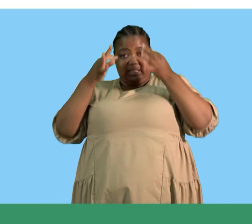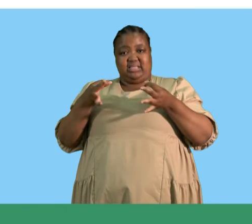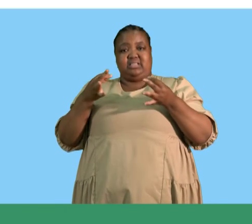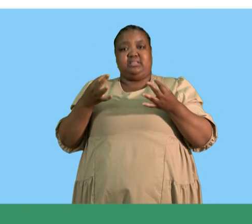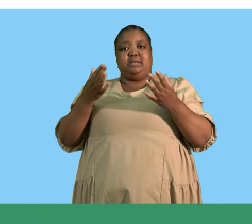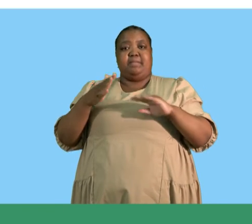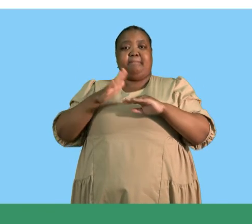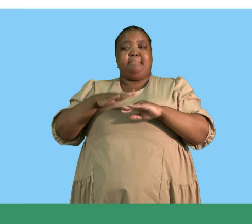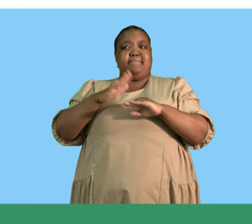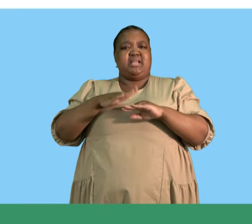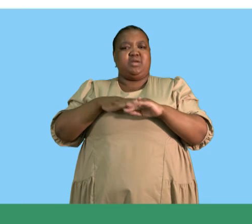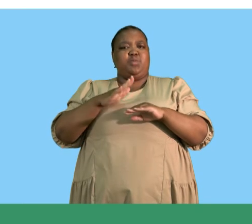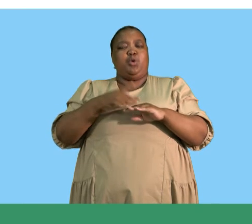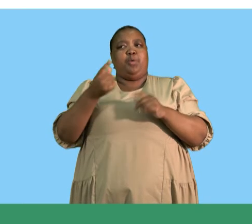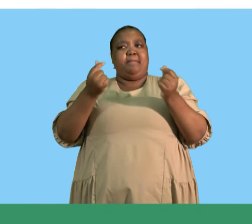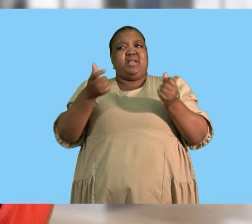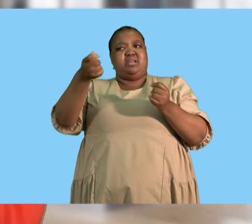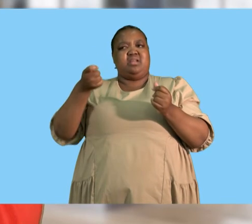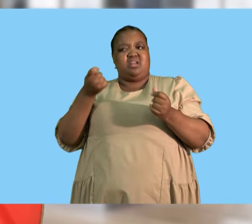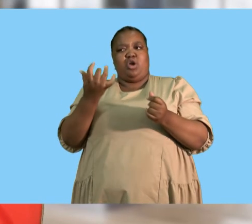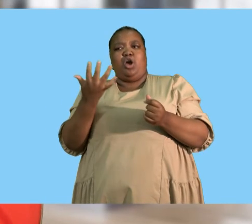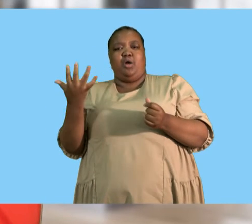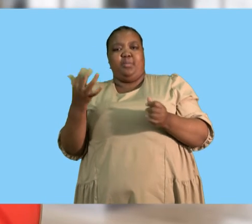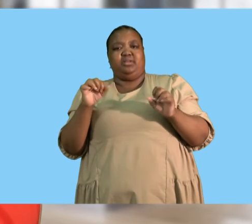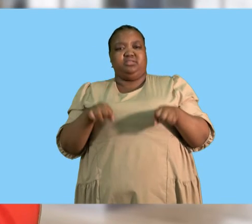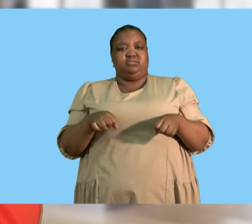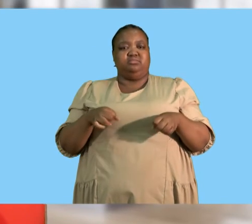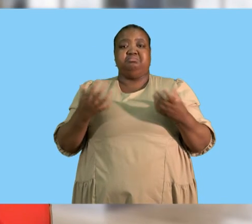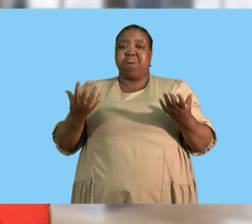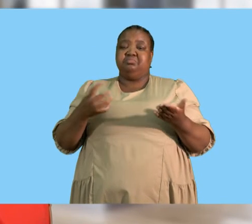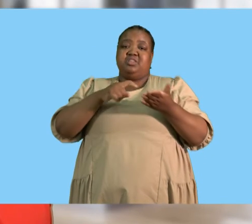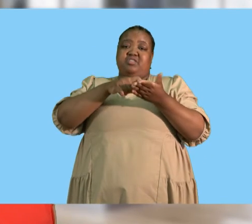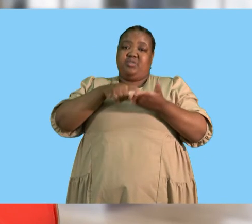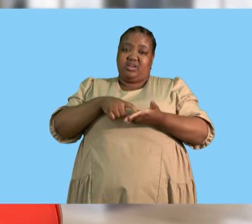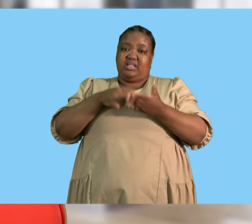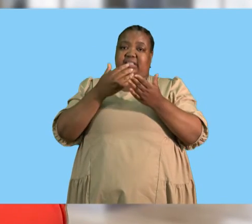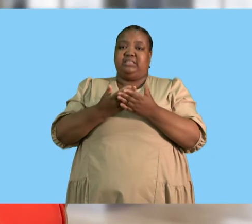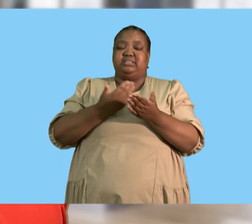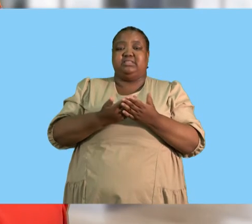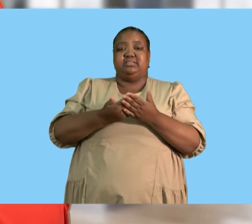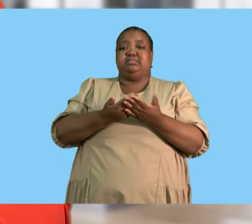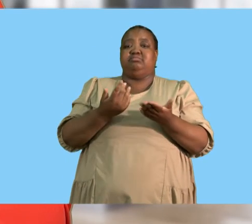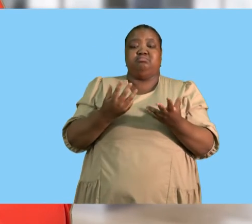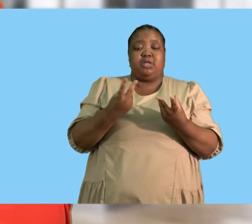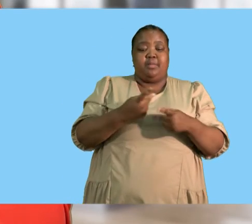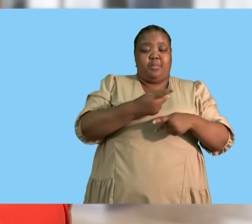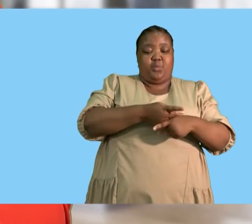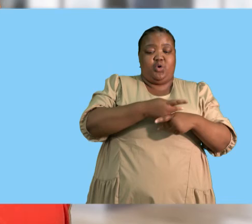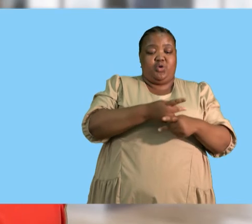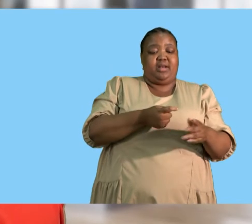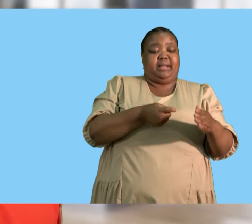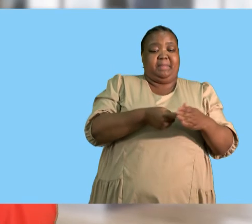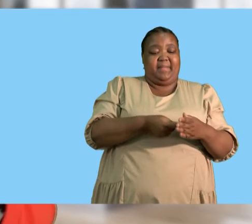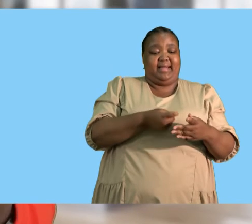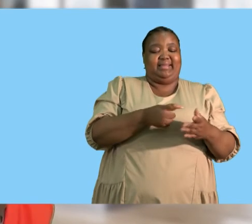decide how much more can you withdraw. You also have trade credit, which is buying products on credit and